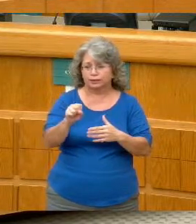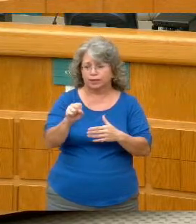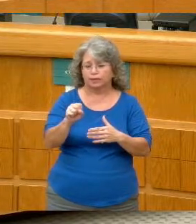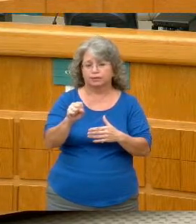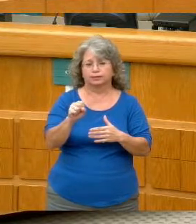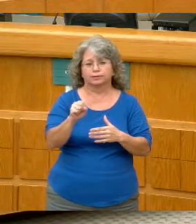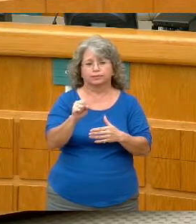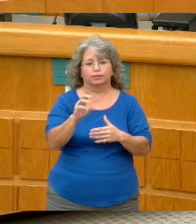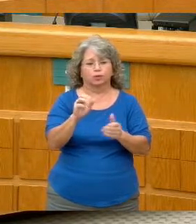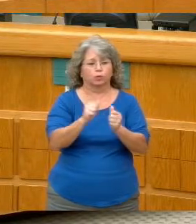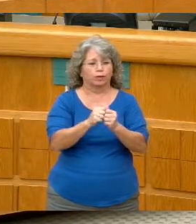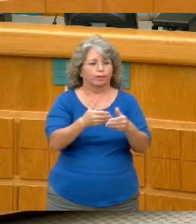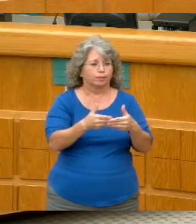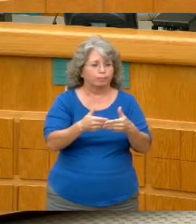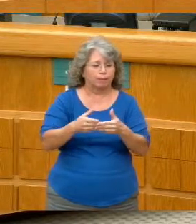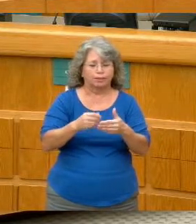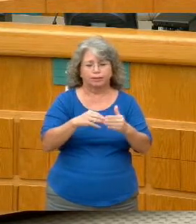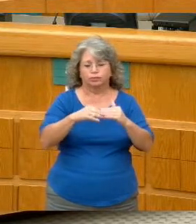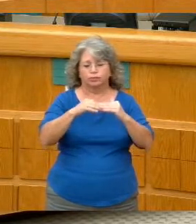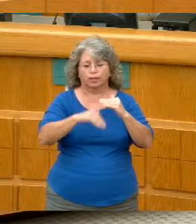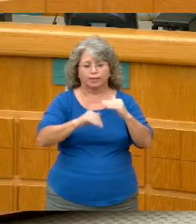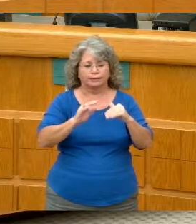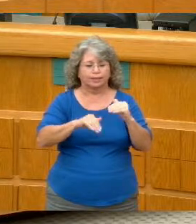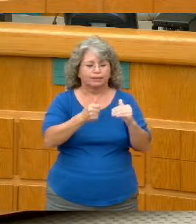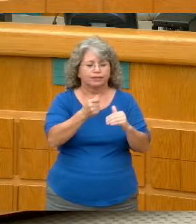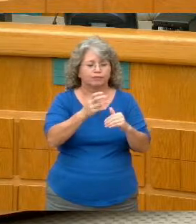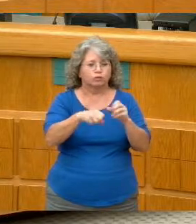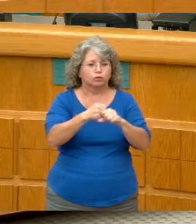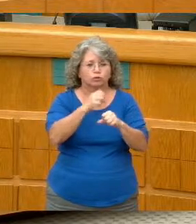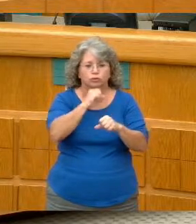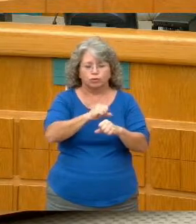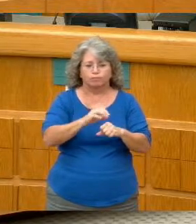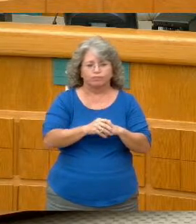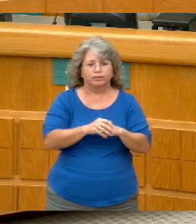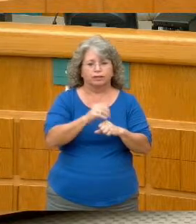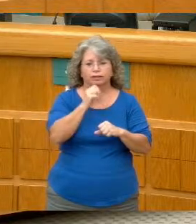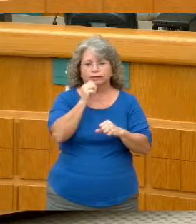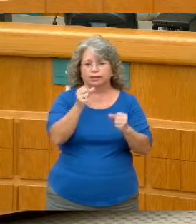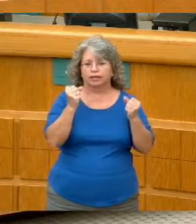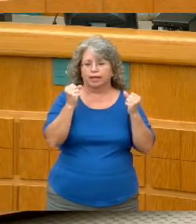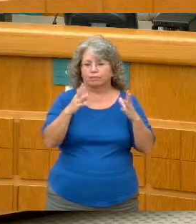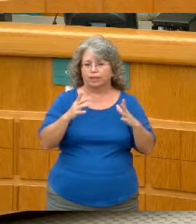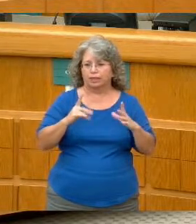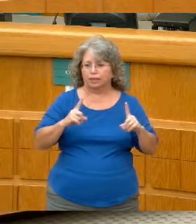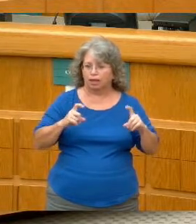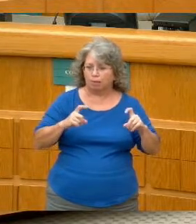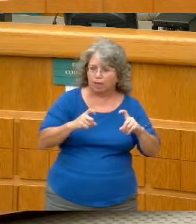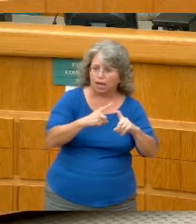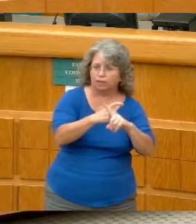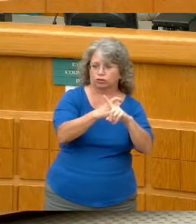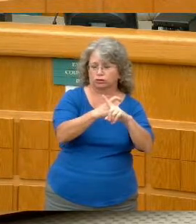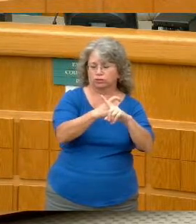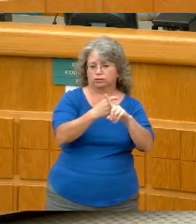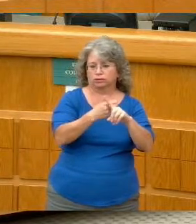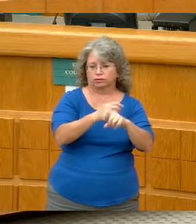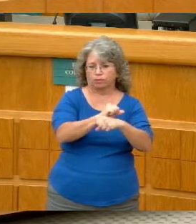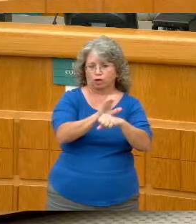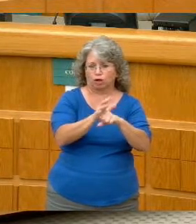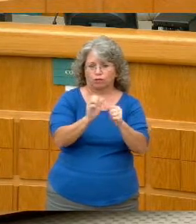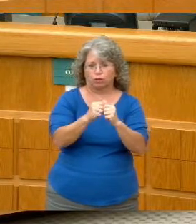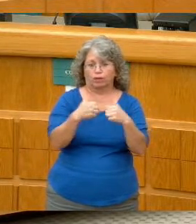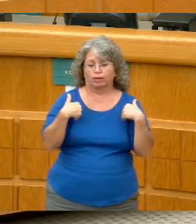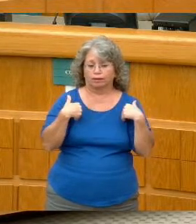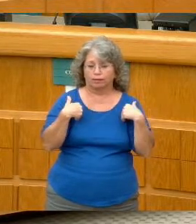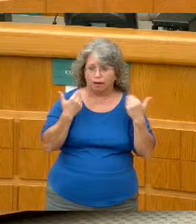or around a few years old. But there are not that many complications arising from COVID in younger children